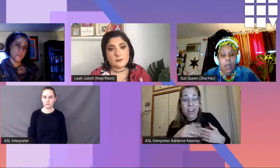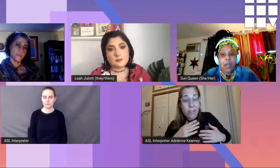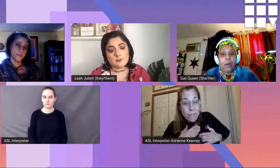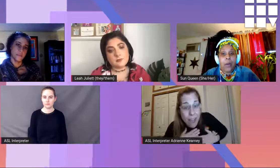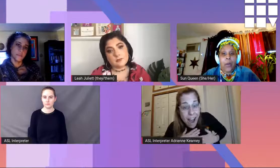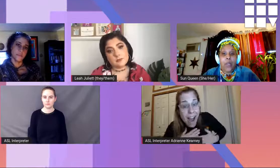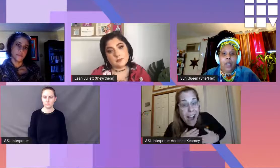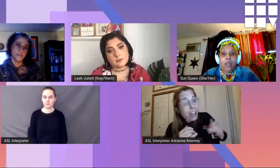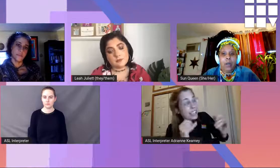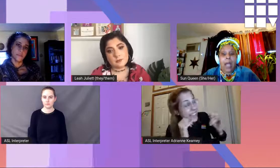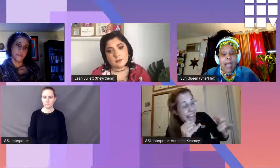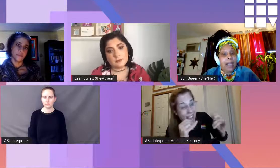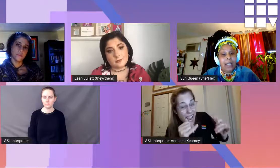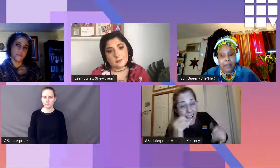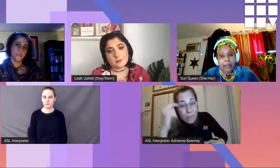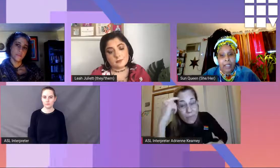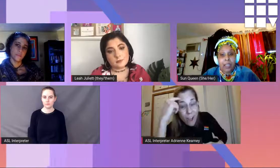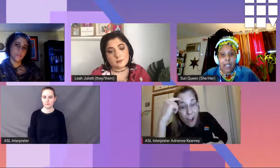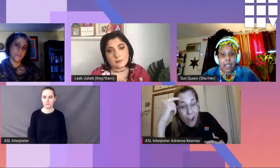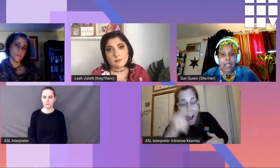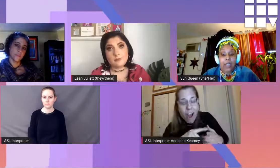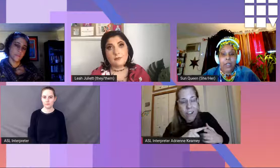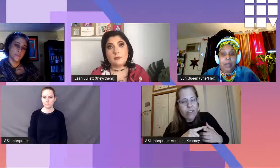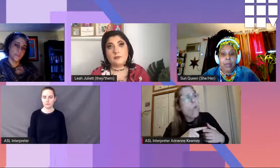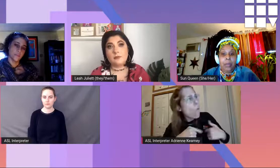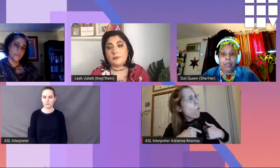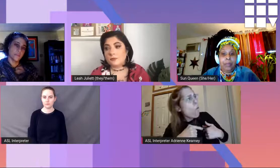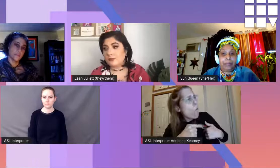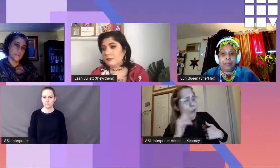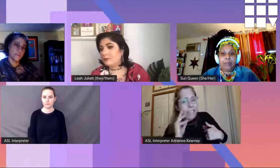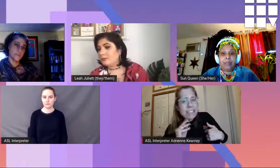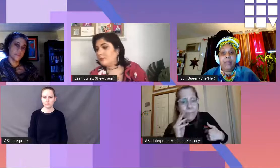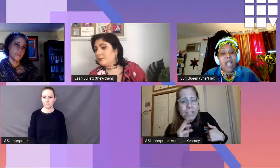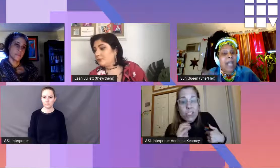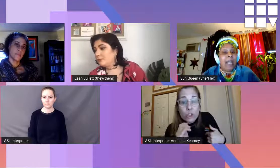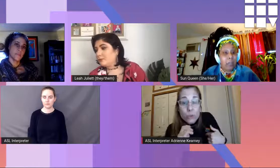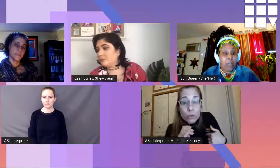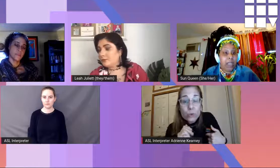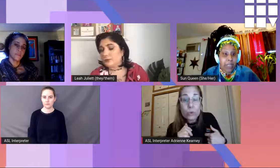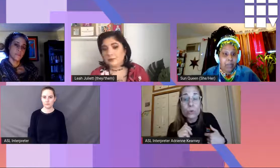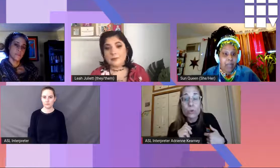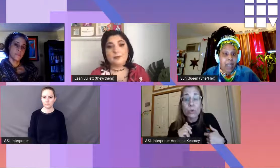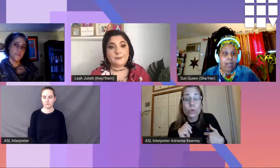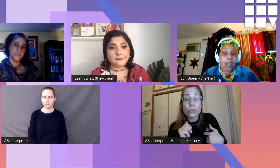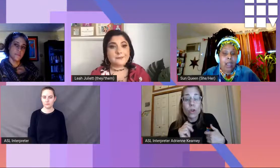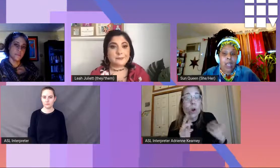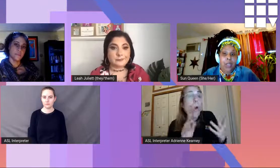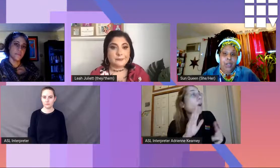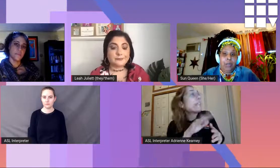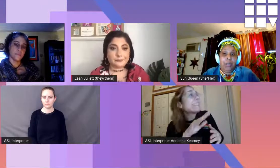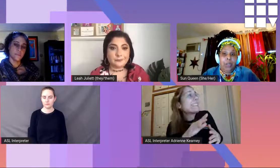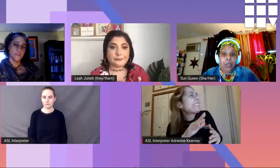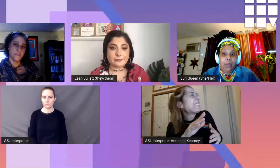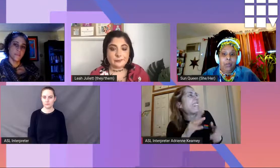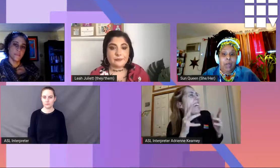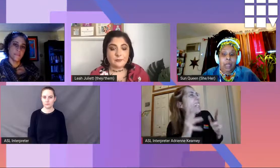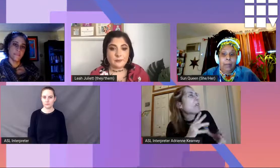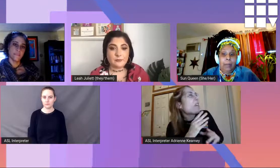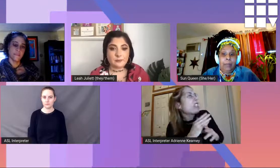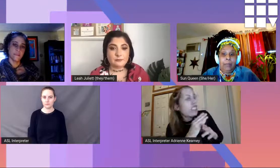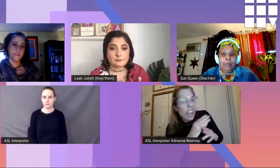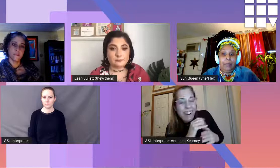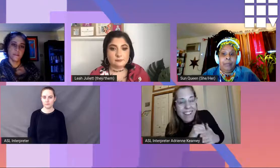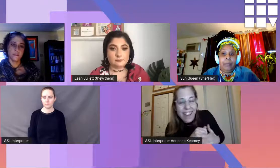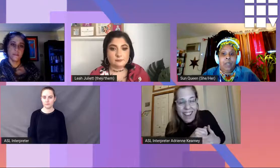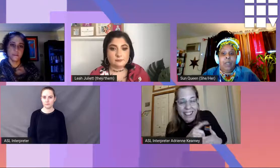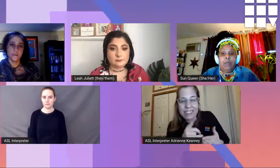thoughts as well. Or, I experienced that, but I didn't want to share that, so,